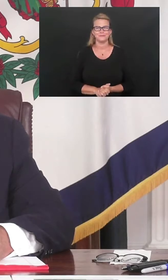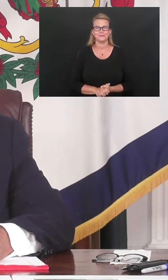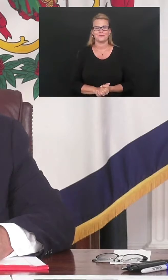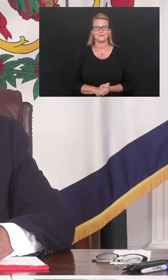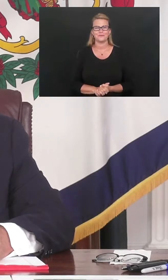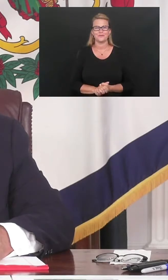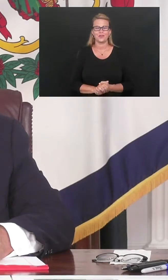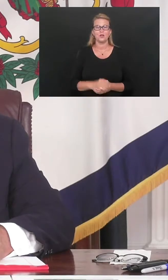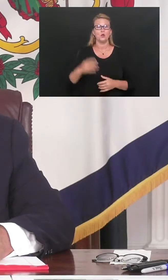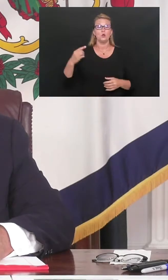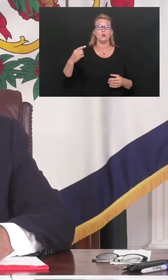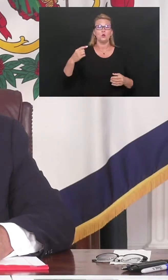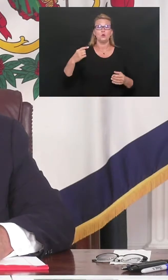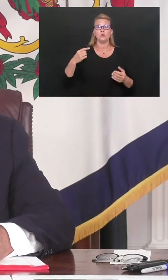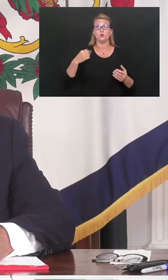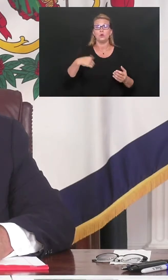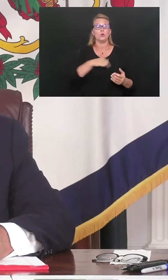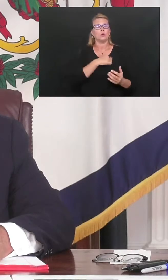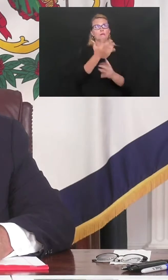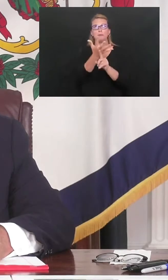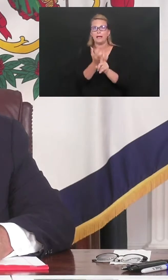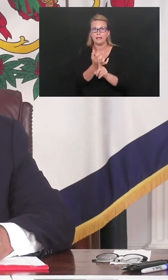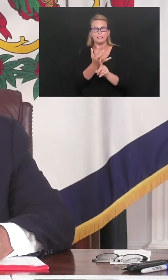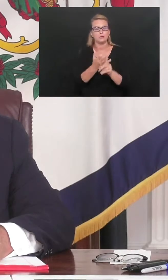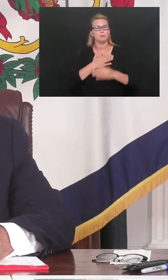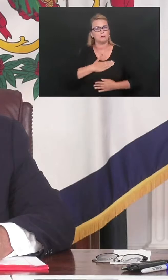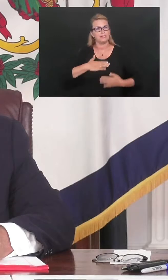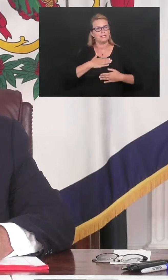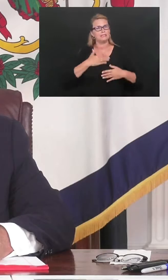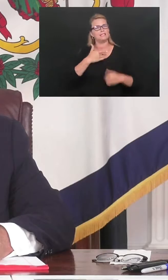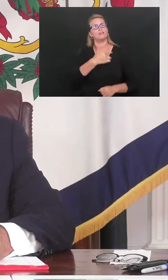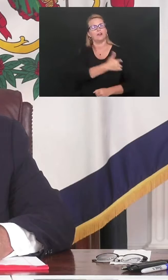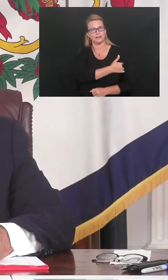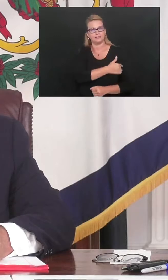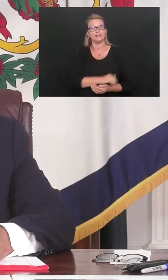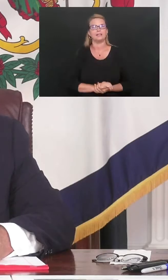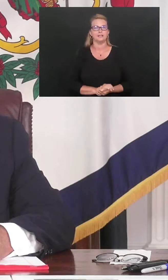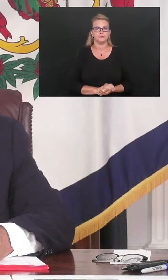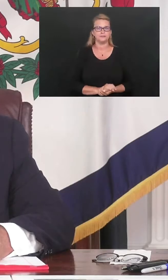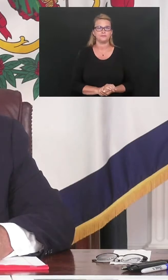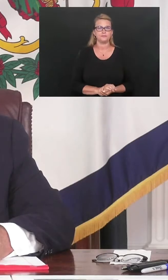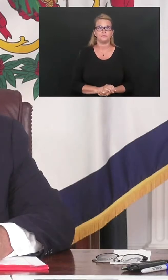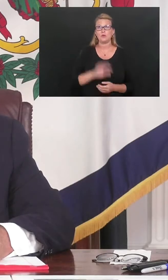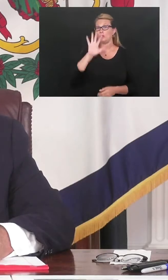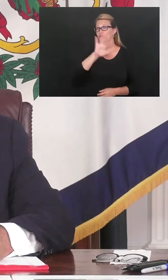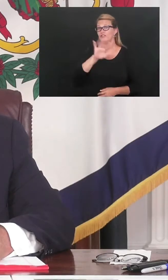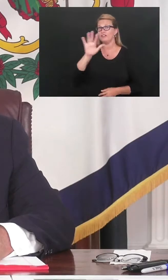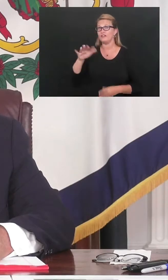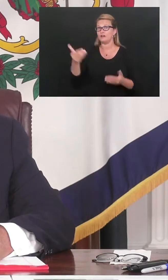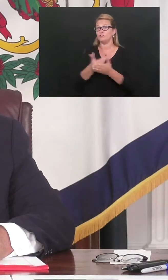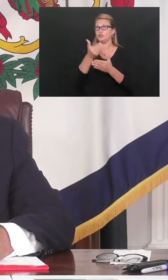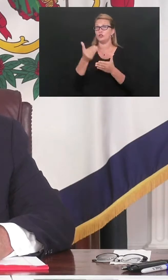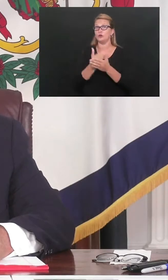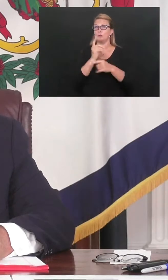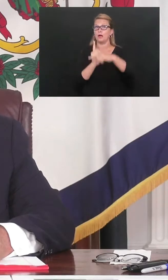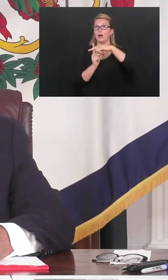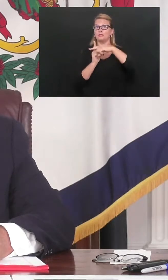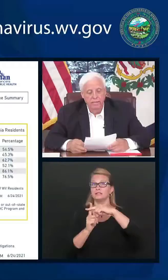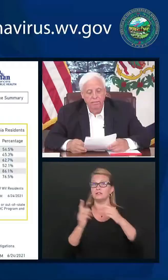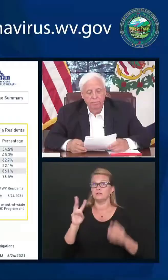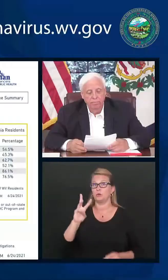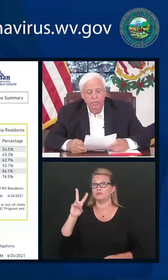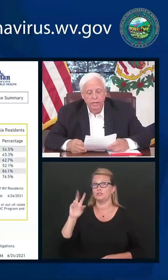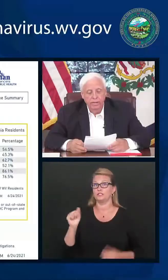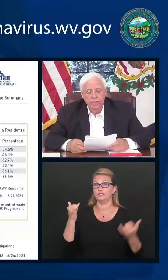everybody continues to plead with you. We got to get you vaccinated. We have 55 new cases in West Virginia